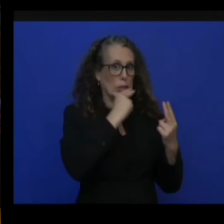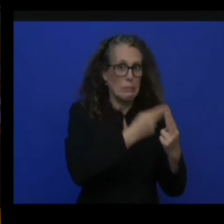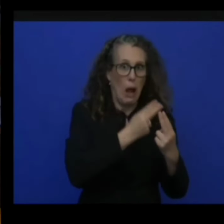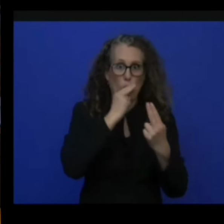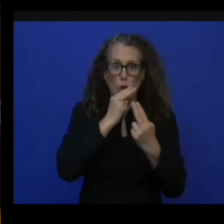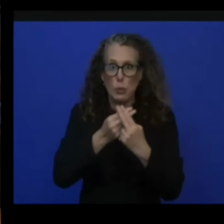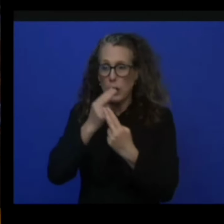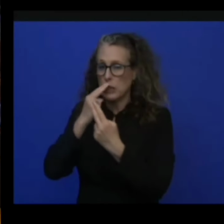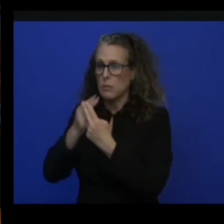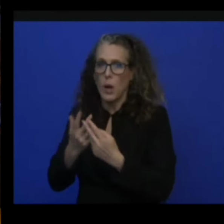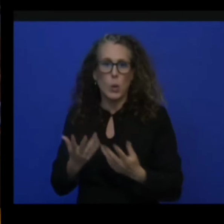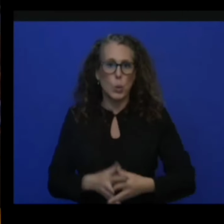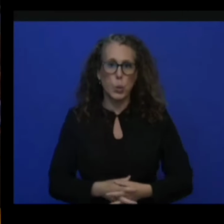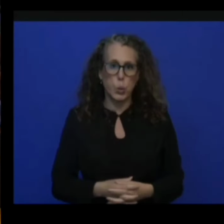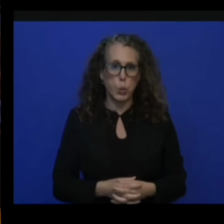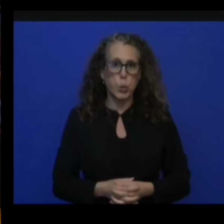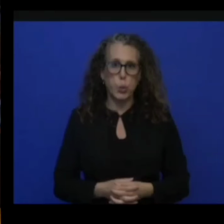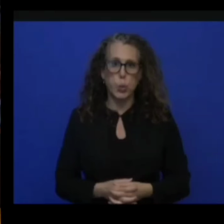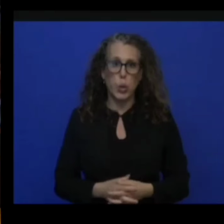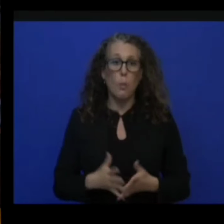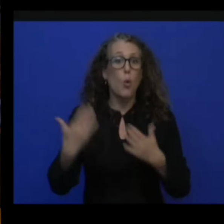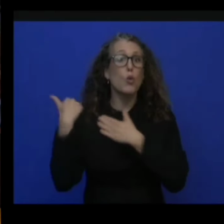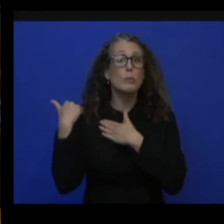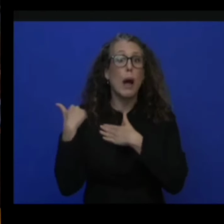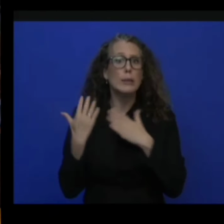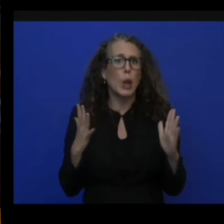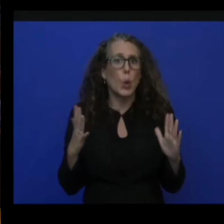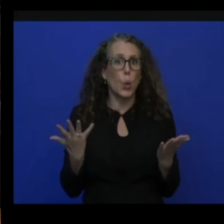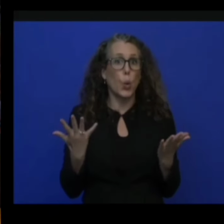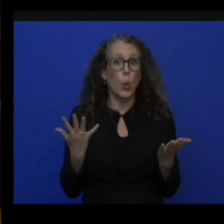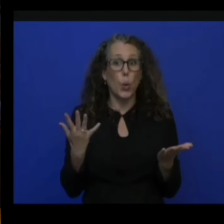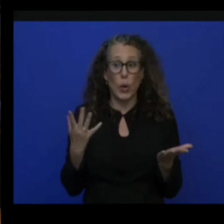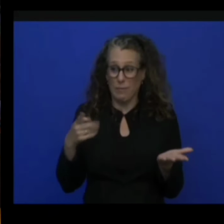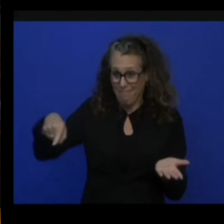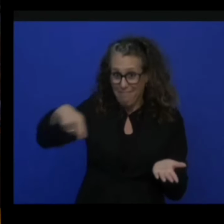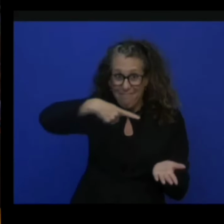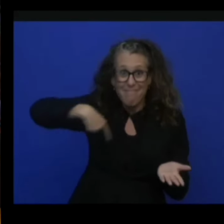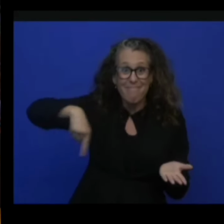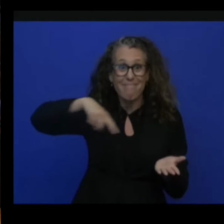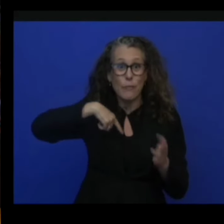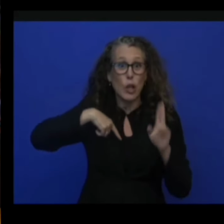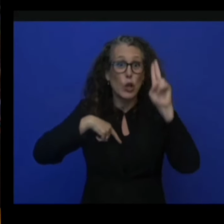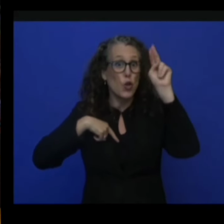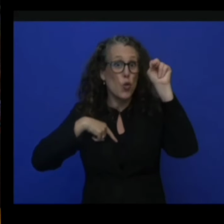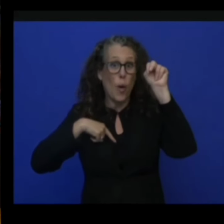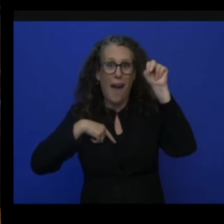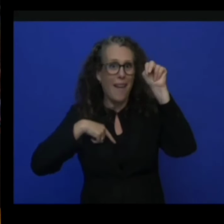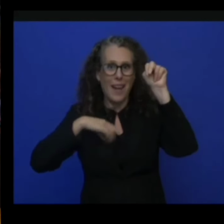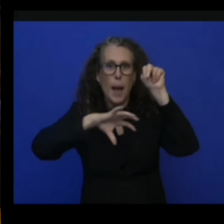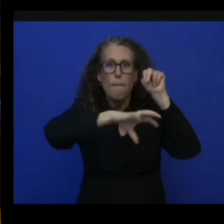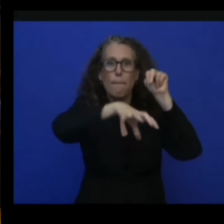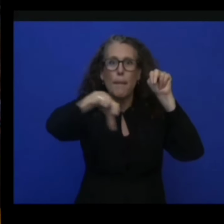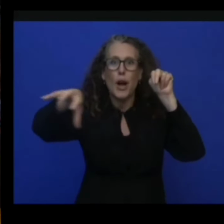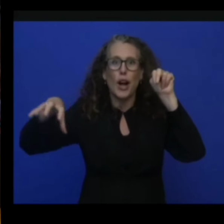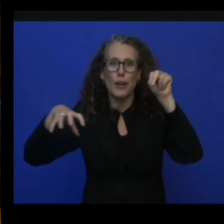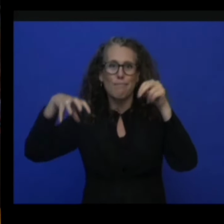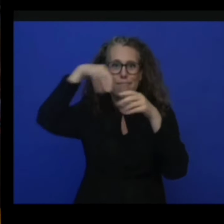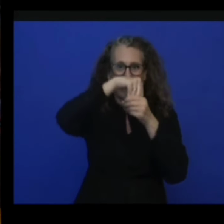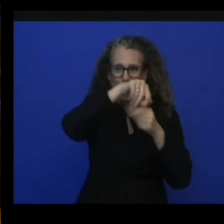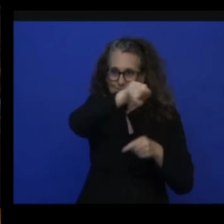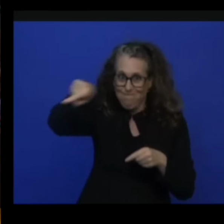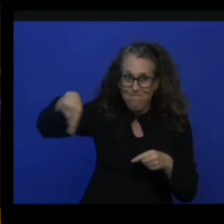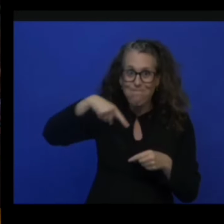to change this rests with us, the member states of the UN. At the heart of this, we need, in my